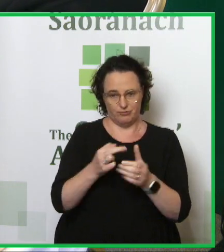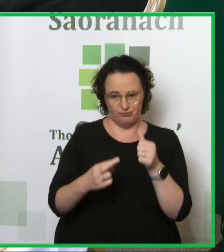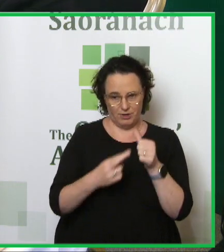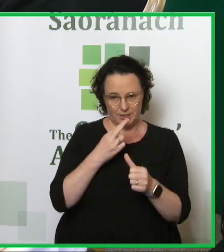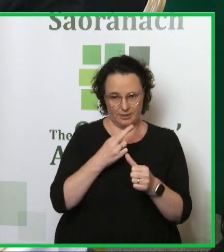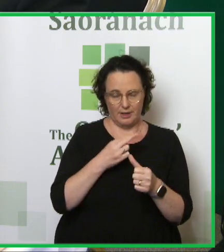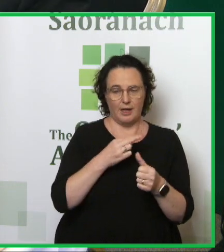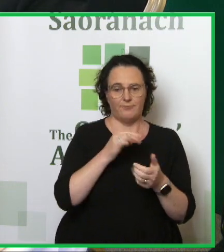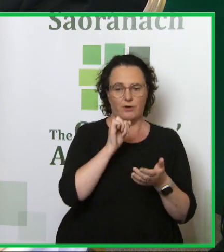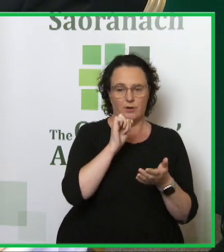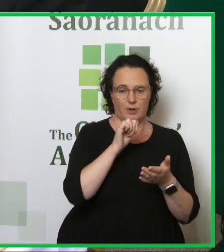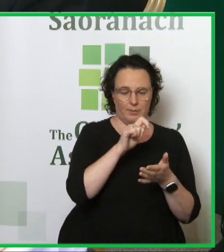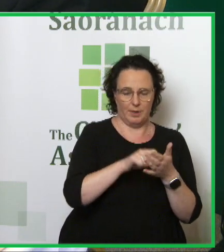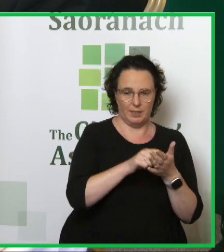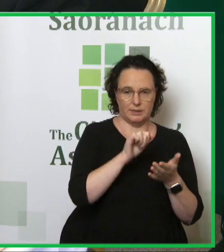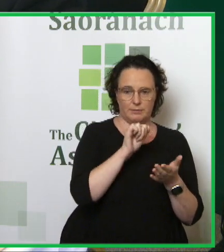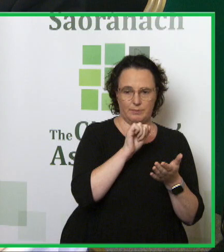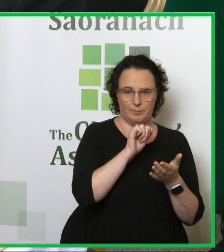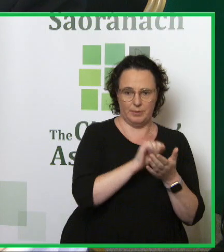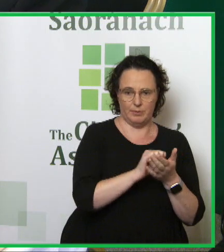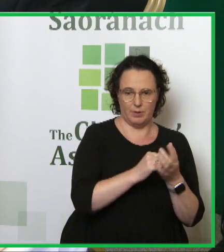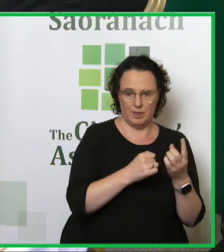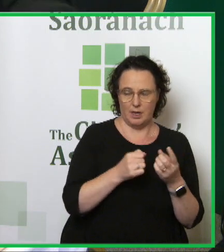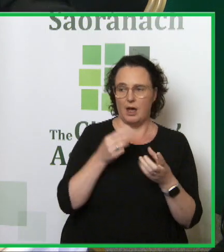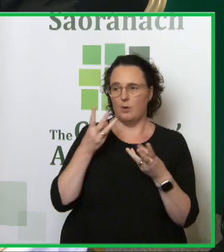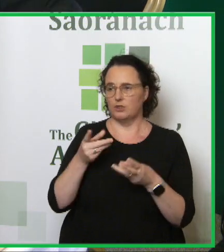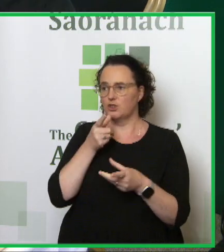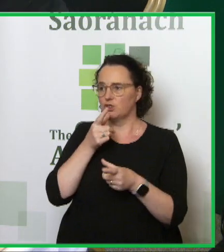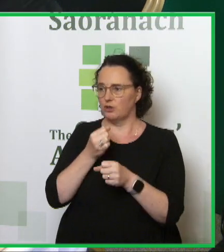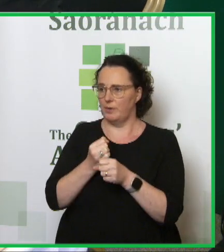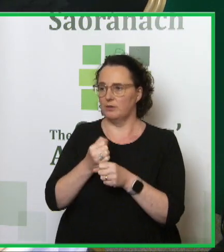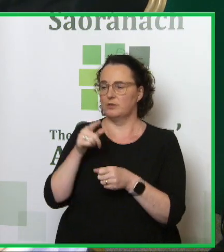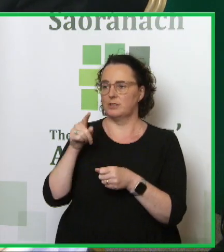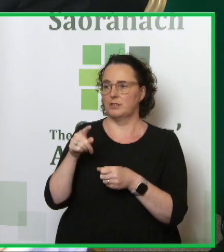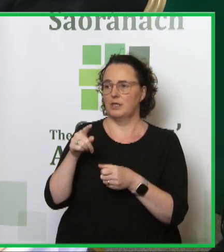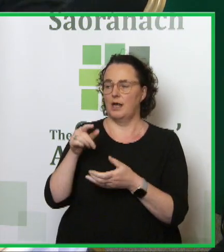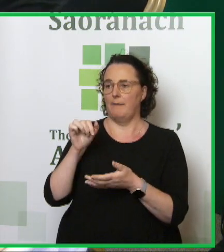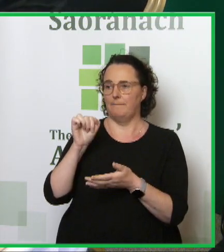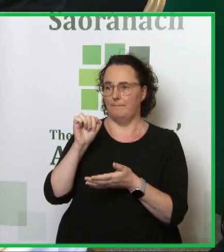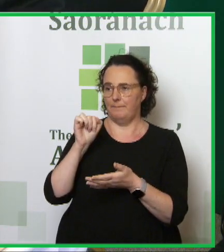try have the discussion now around ballot paper 3. So table, Marie.